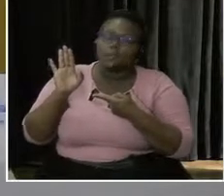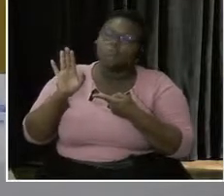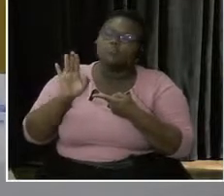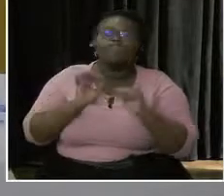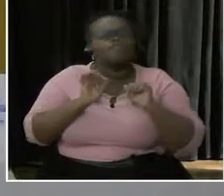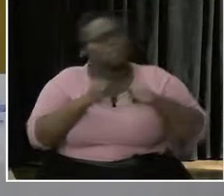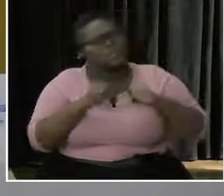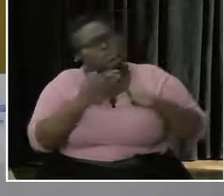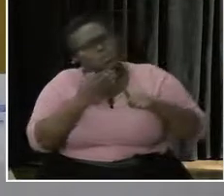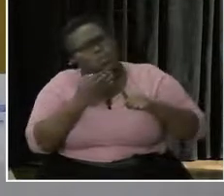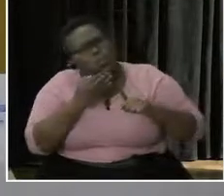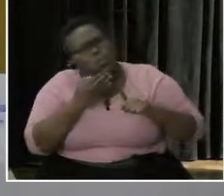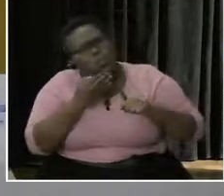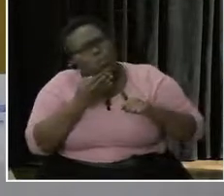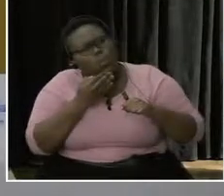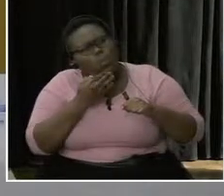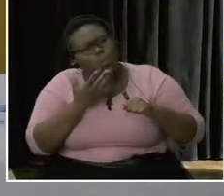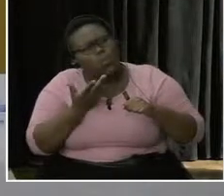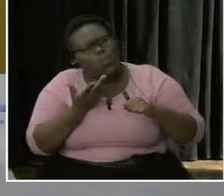Yes, who's that?